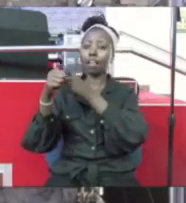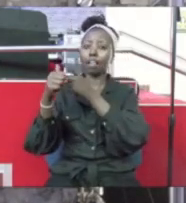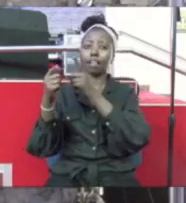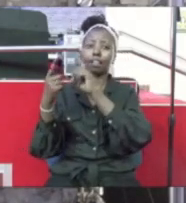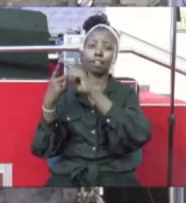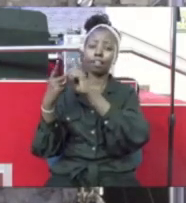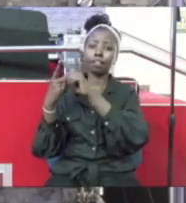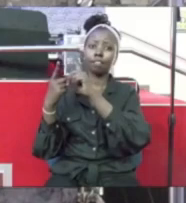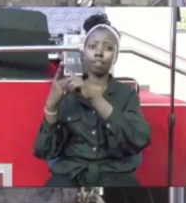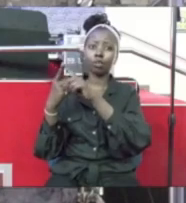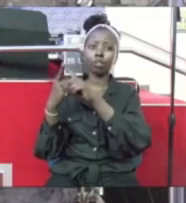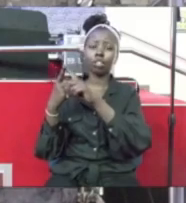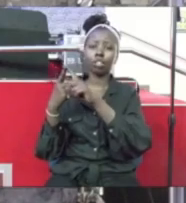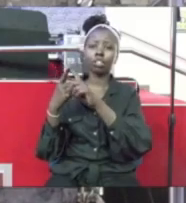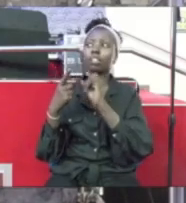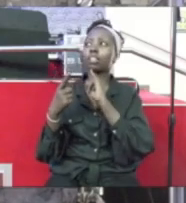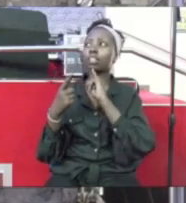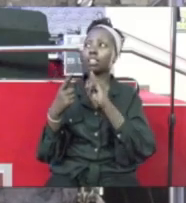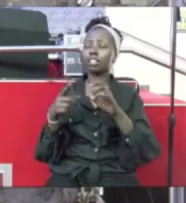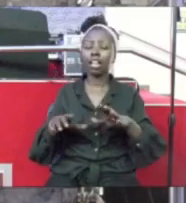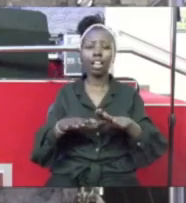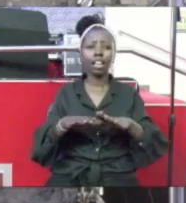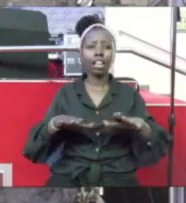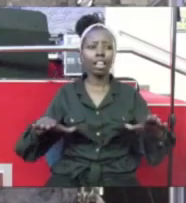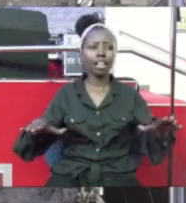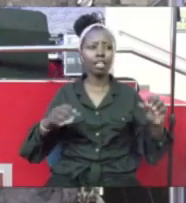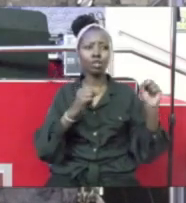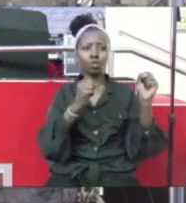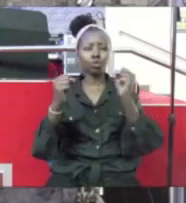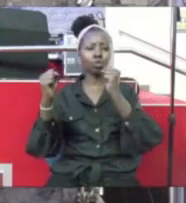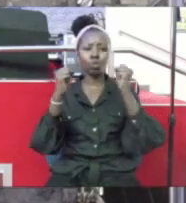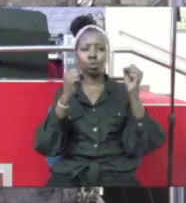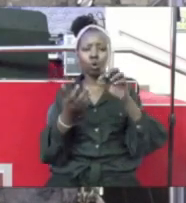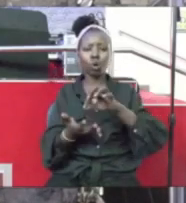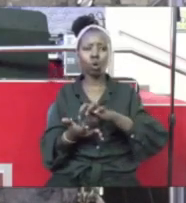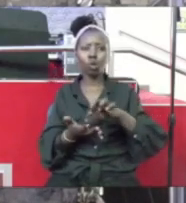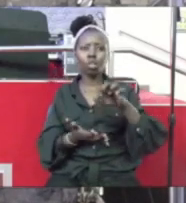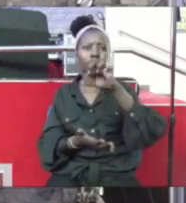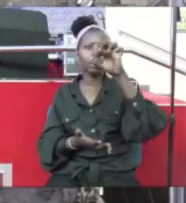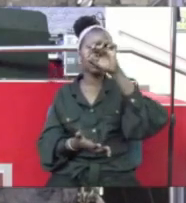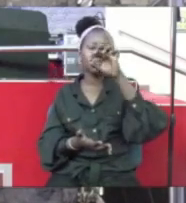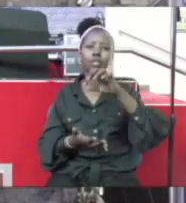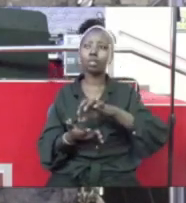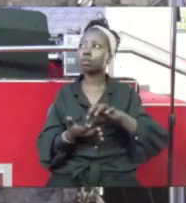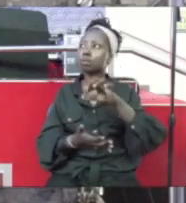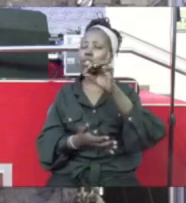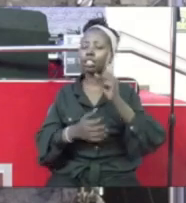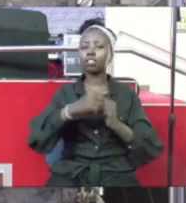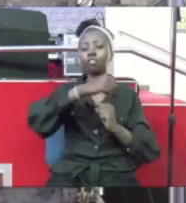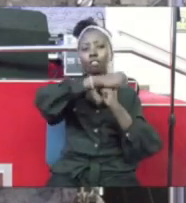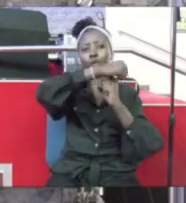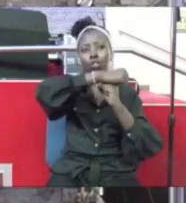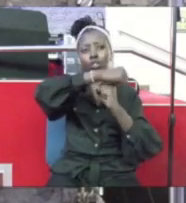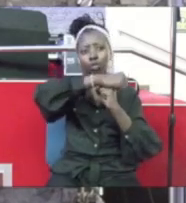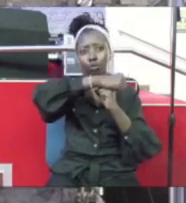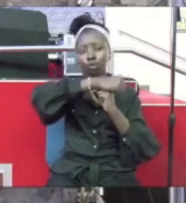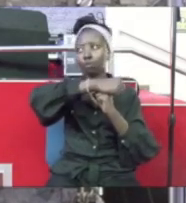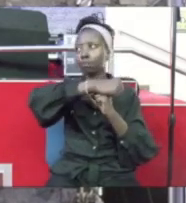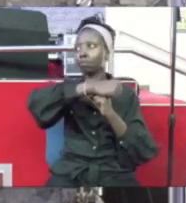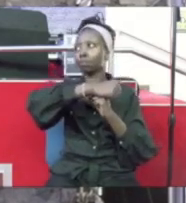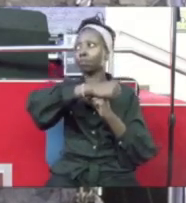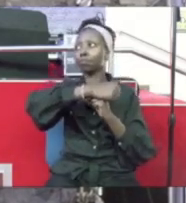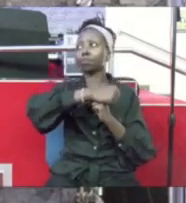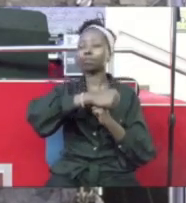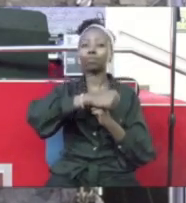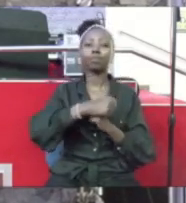strong spiritual foundation. Na ya kwanza ni mvua. Laying a strong spiritual foundation. Kuweka msingi